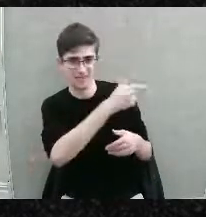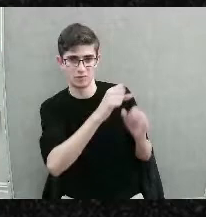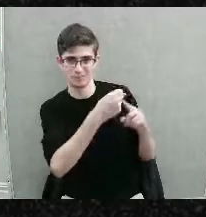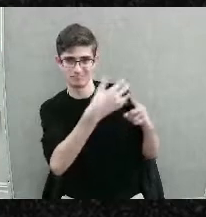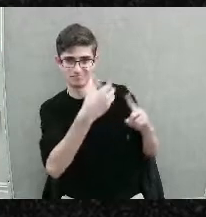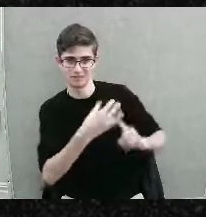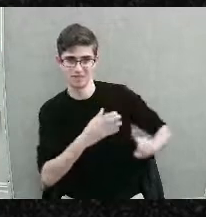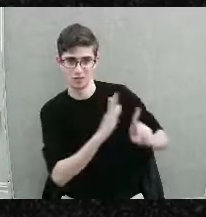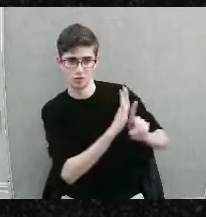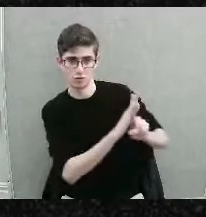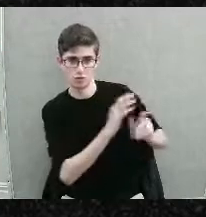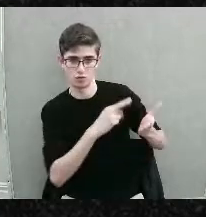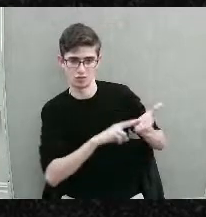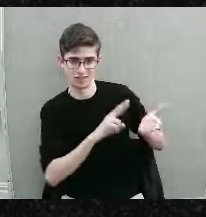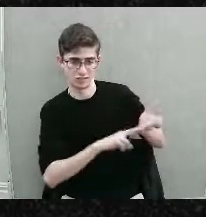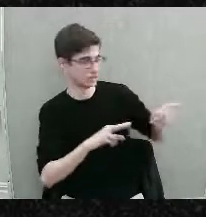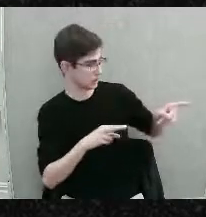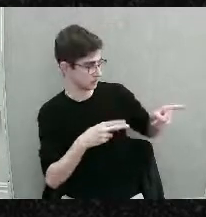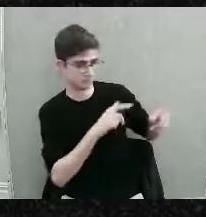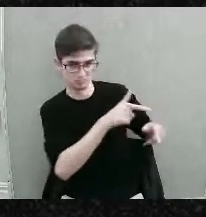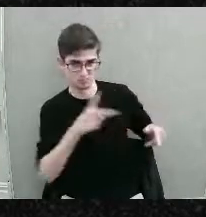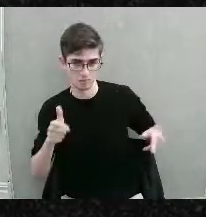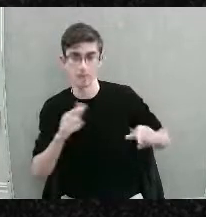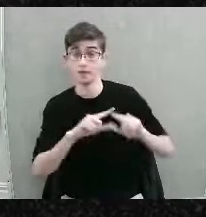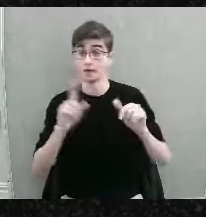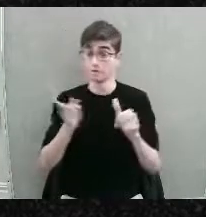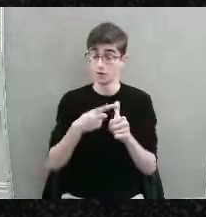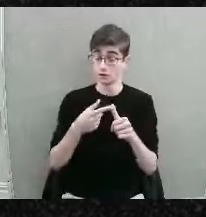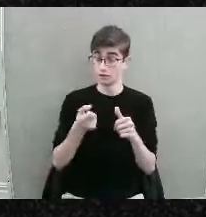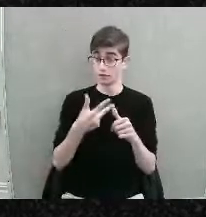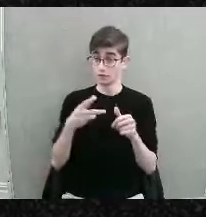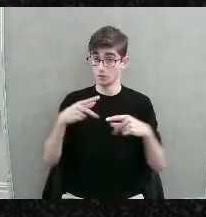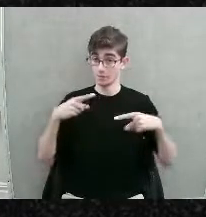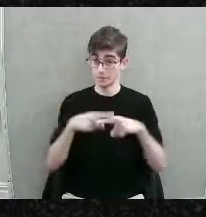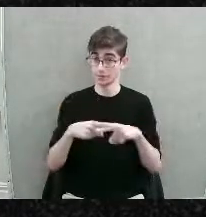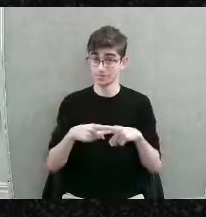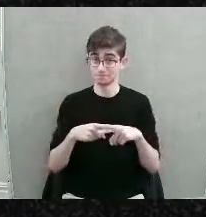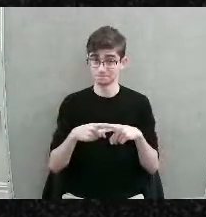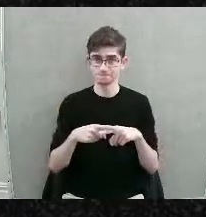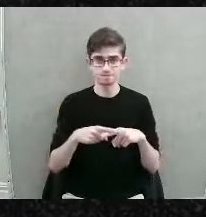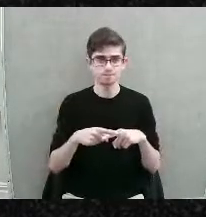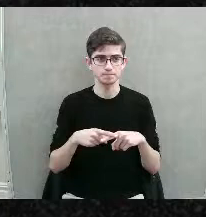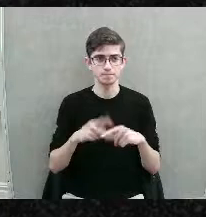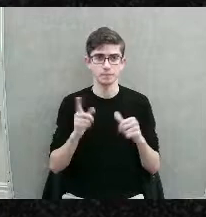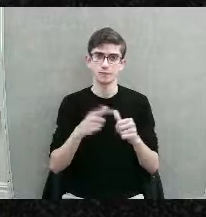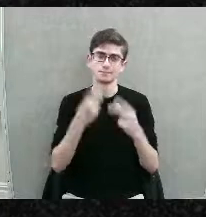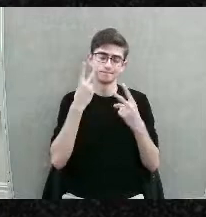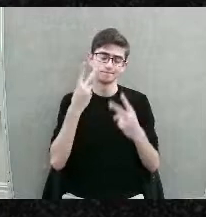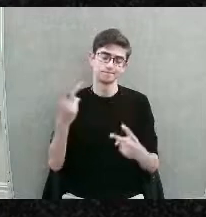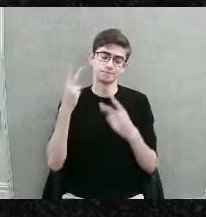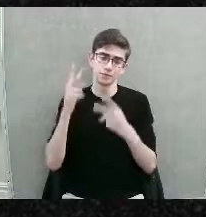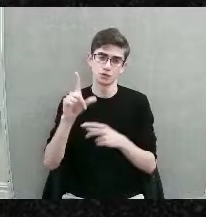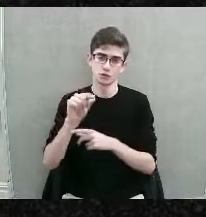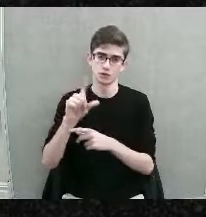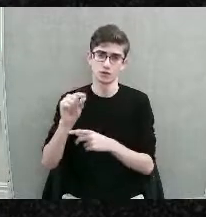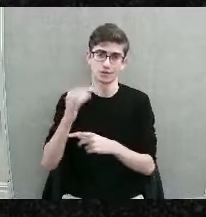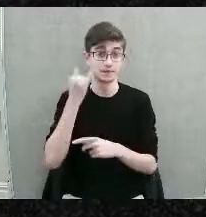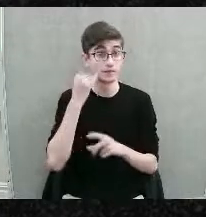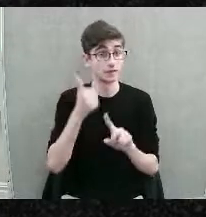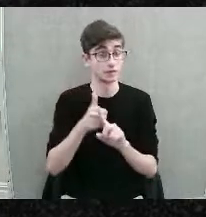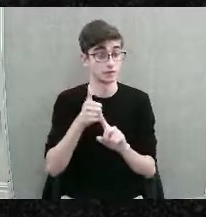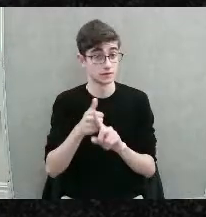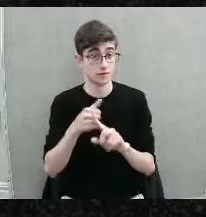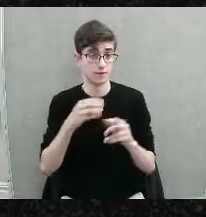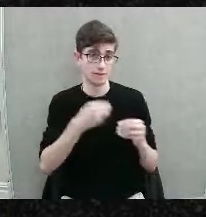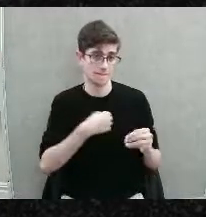own research and writing. Okay, so here's a couple, right? So just thinking back to 2020, right? So first of all, if you remember,